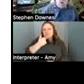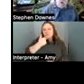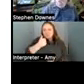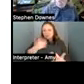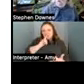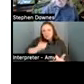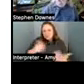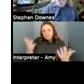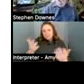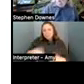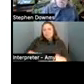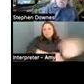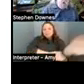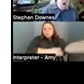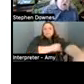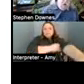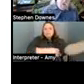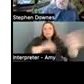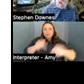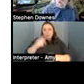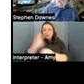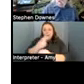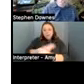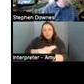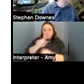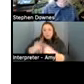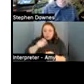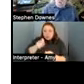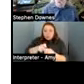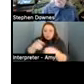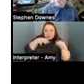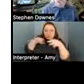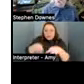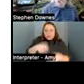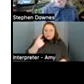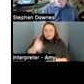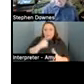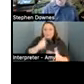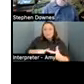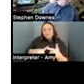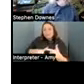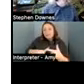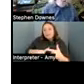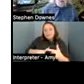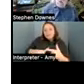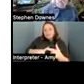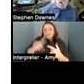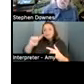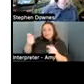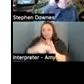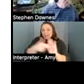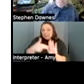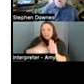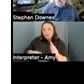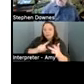uh it could be used to describe things could be used to diagnose or classify